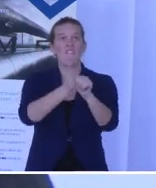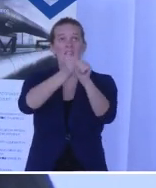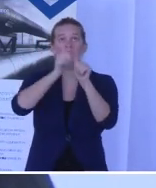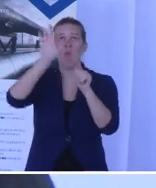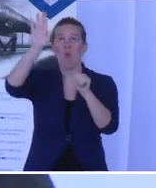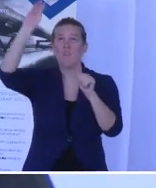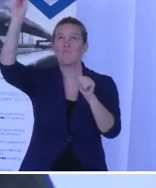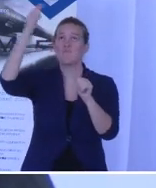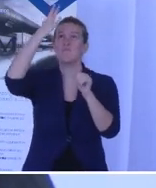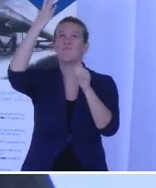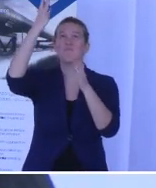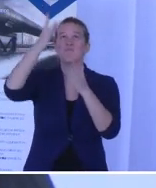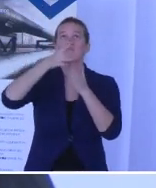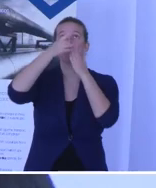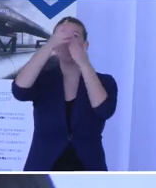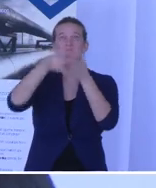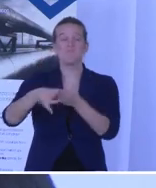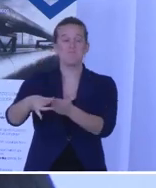light from